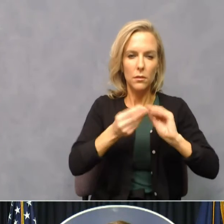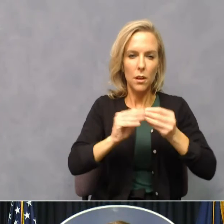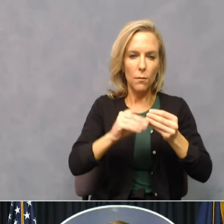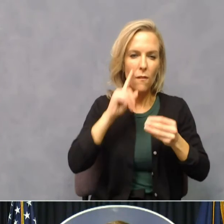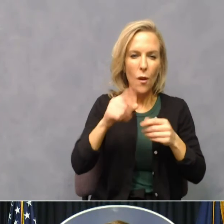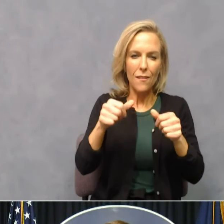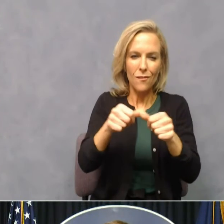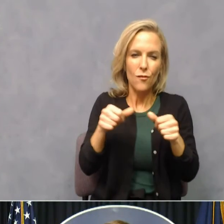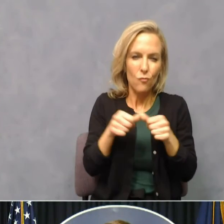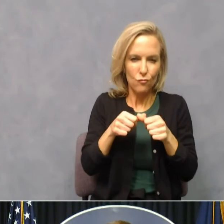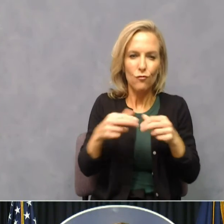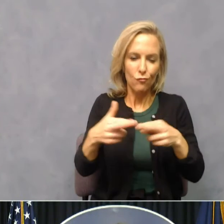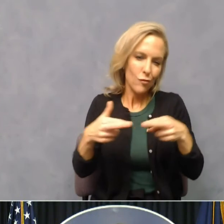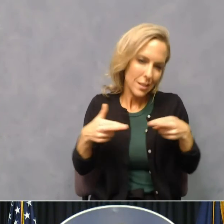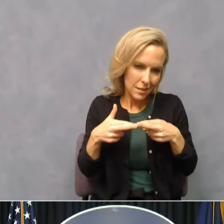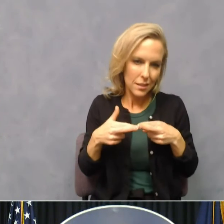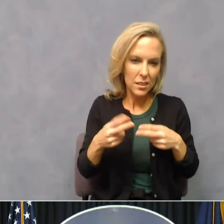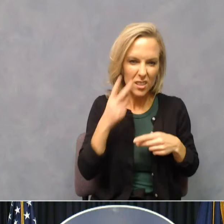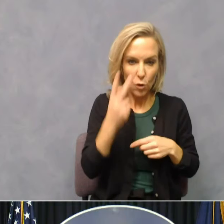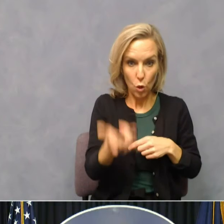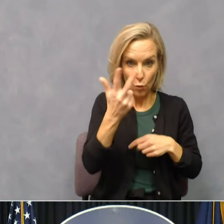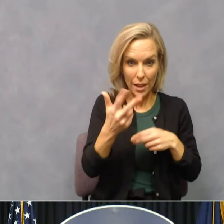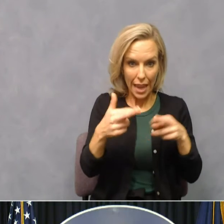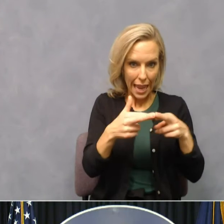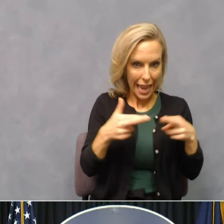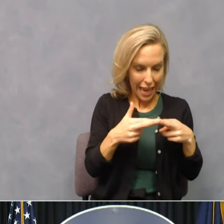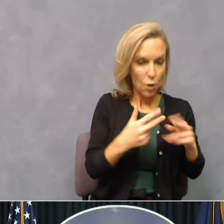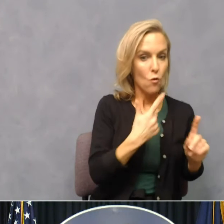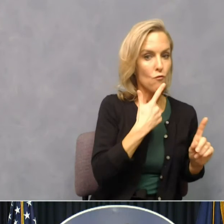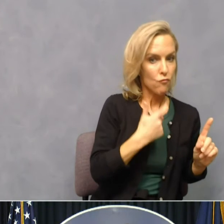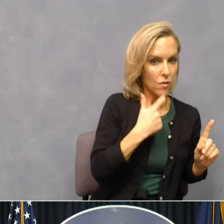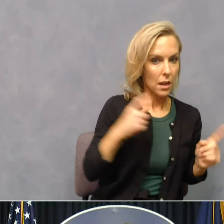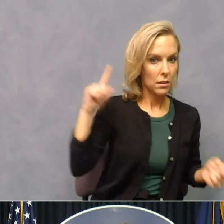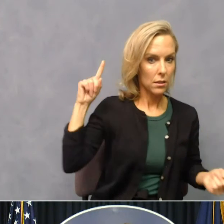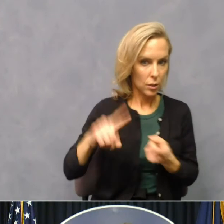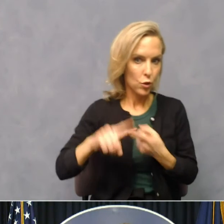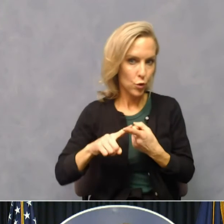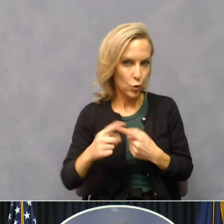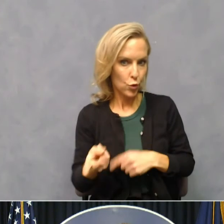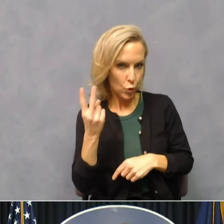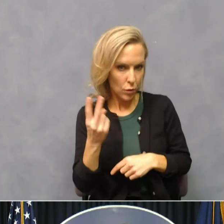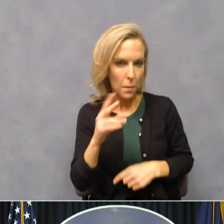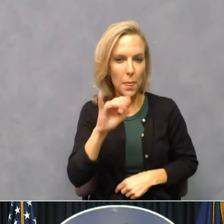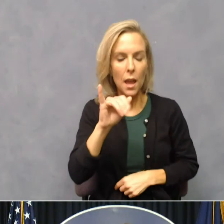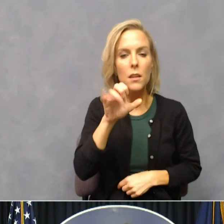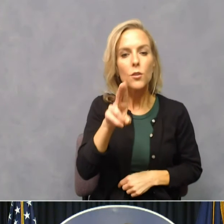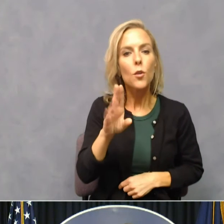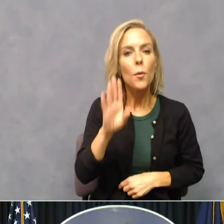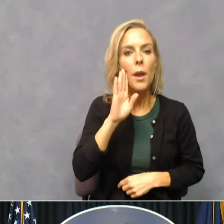down from 3 areas in the red to 2. The one is really close in ICU beds at